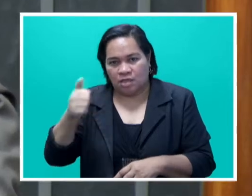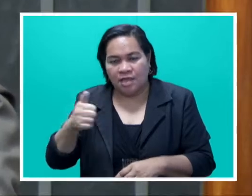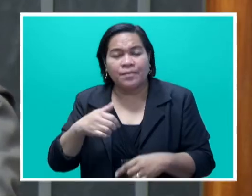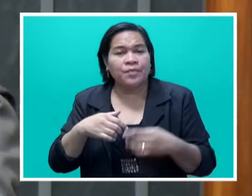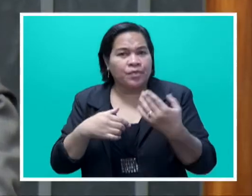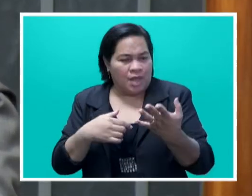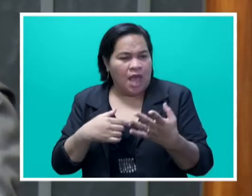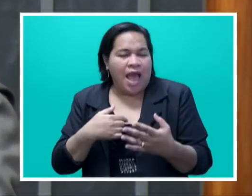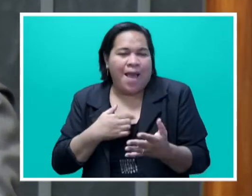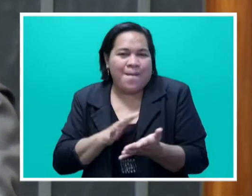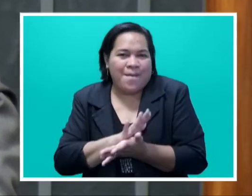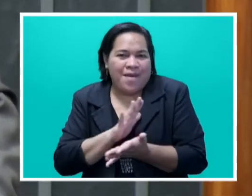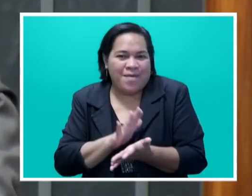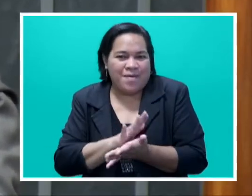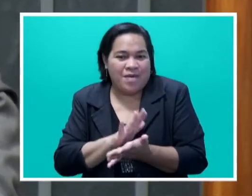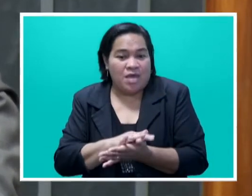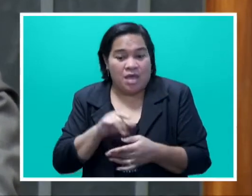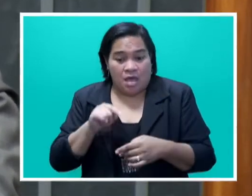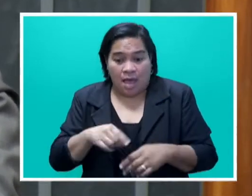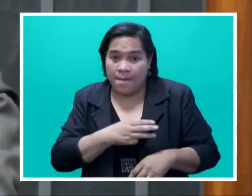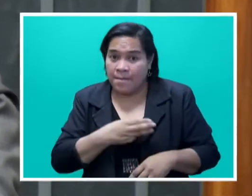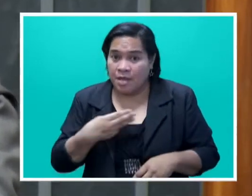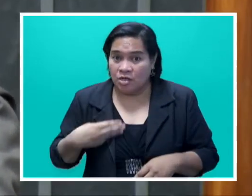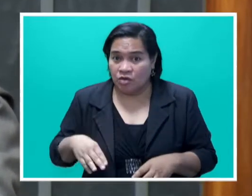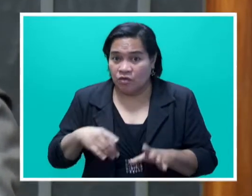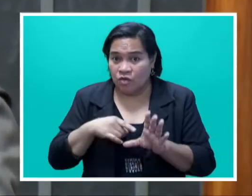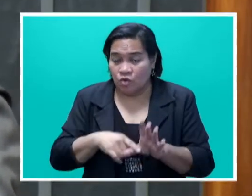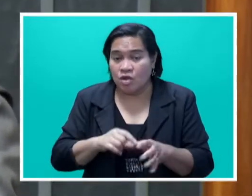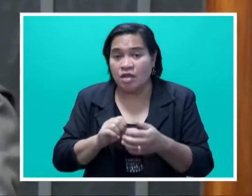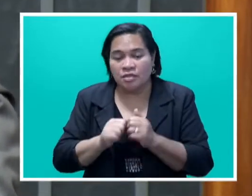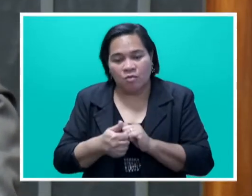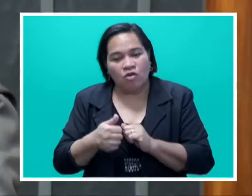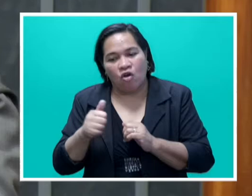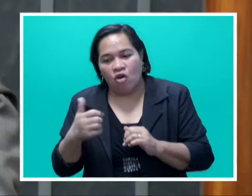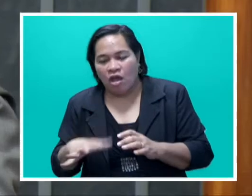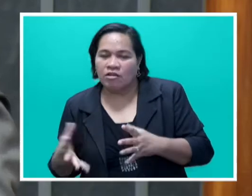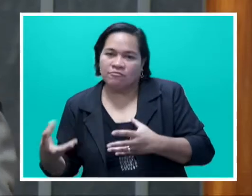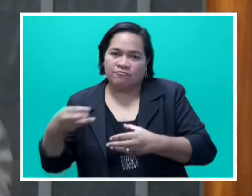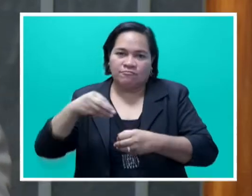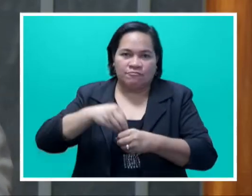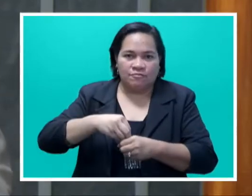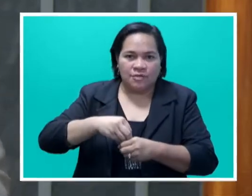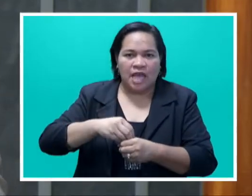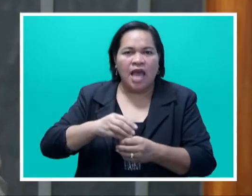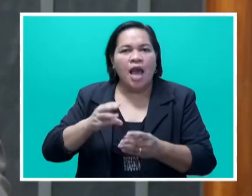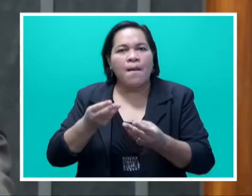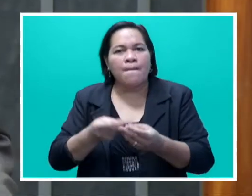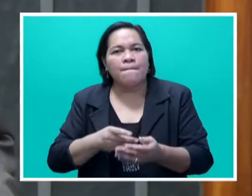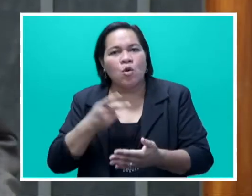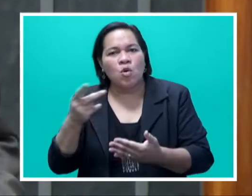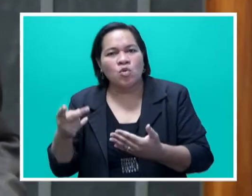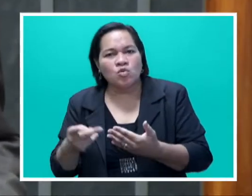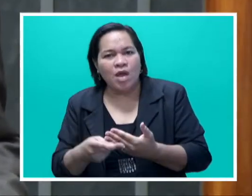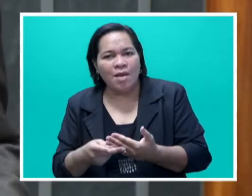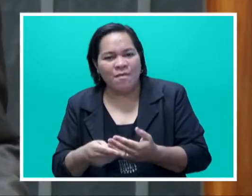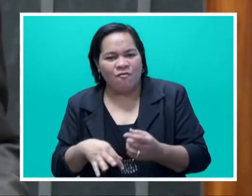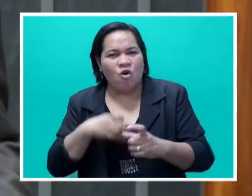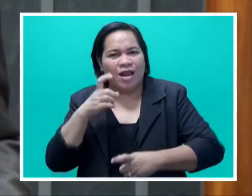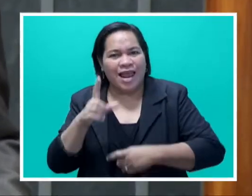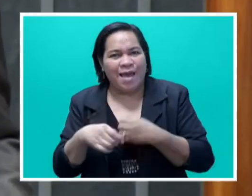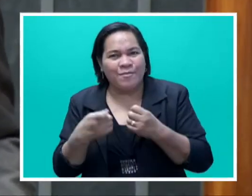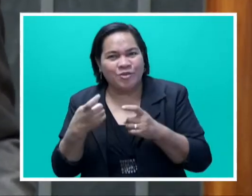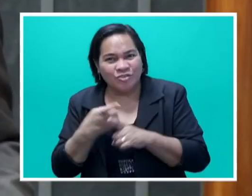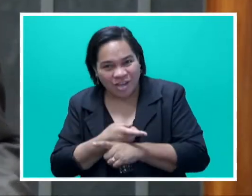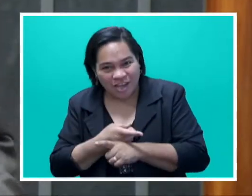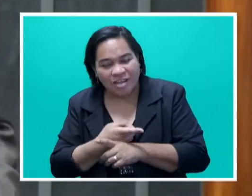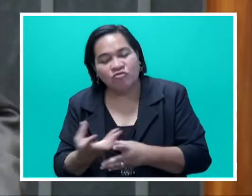and Sports has incorporated climate change awareness and mitigation programs into its core activities, and in